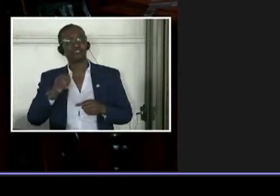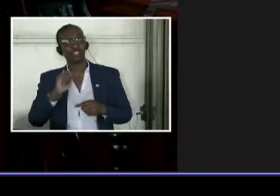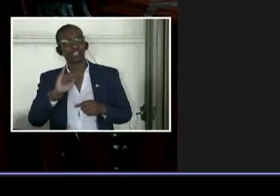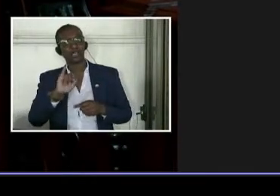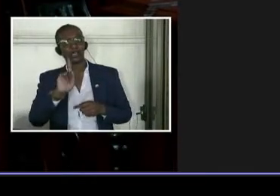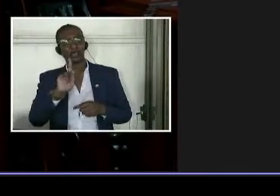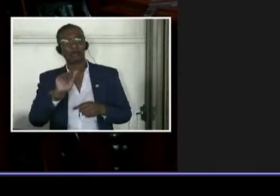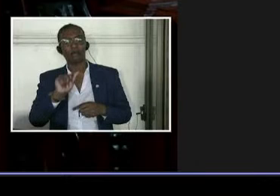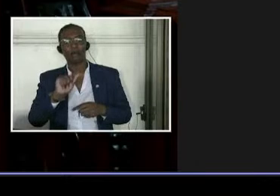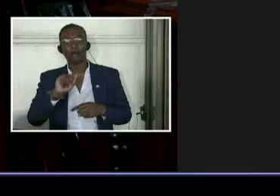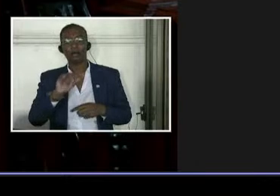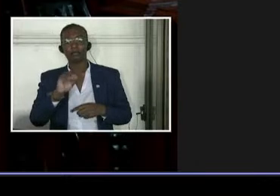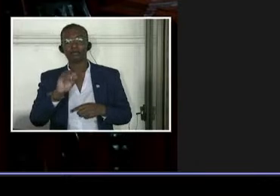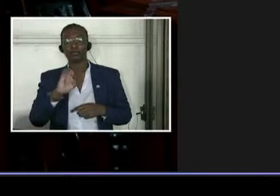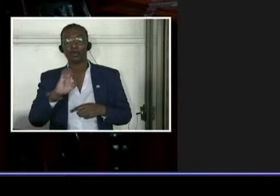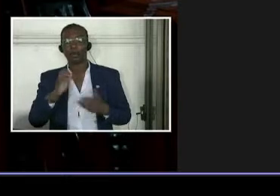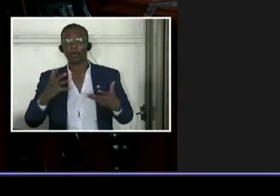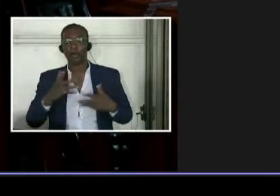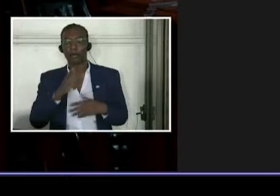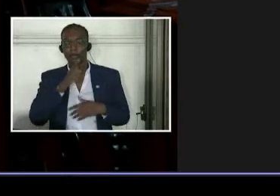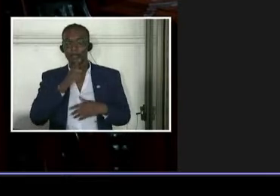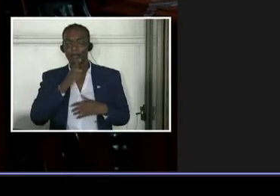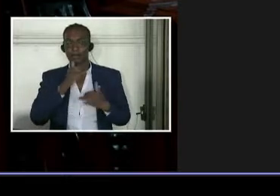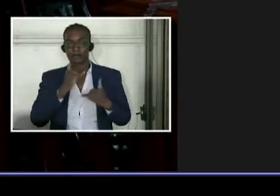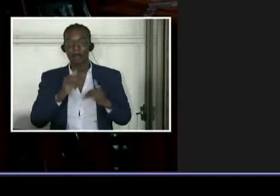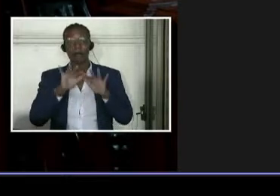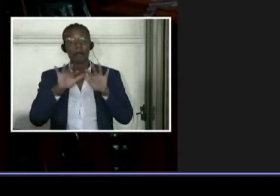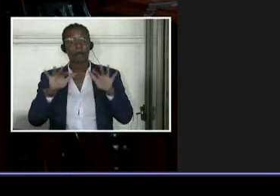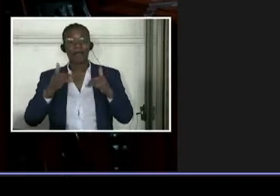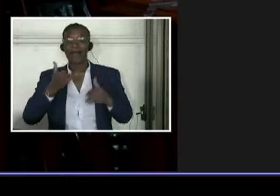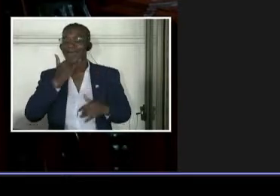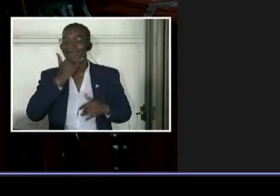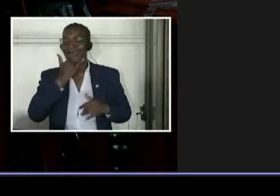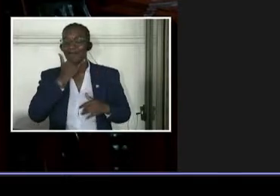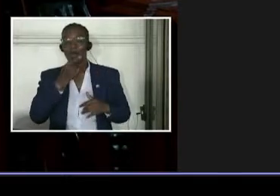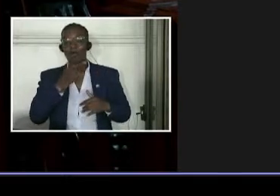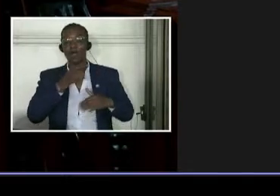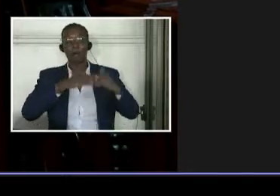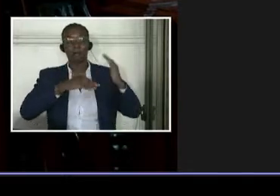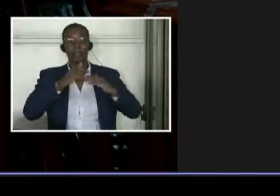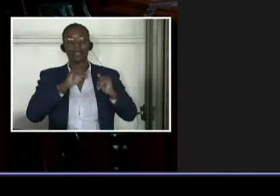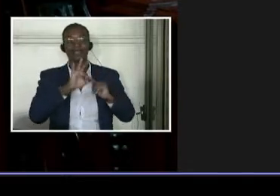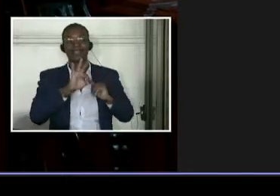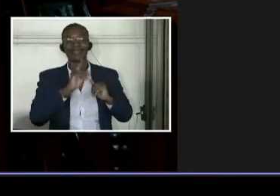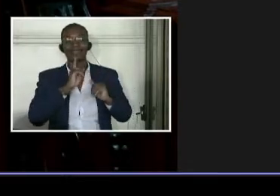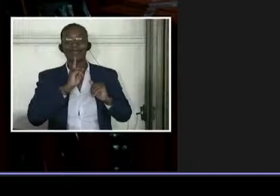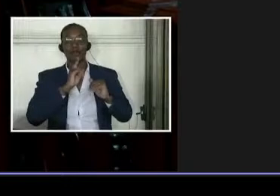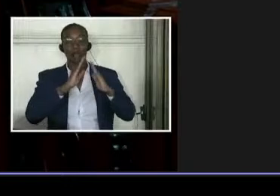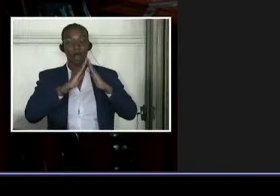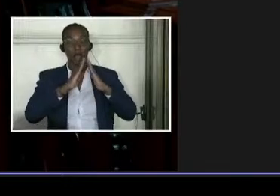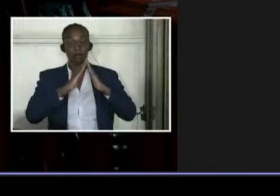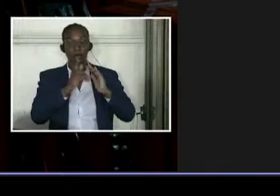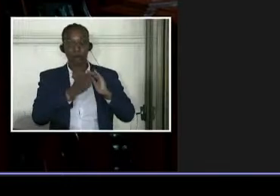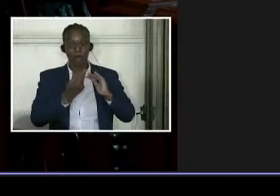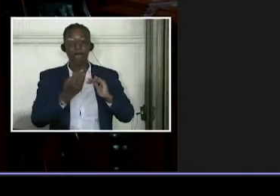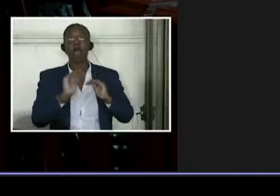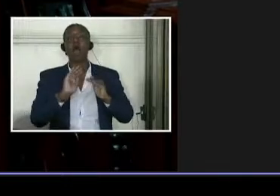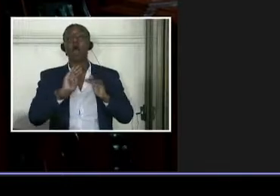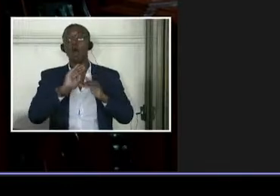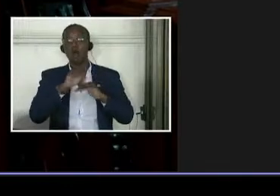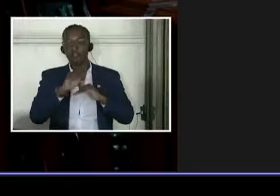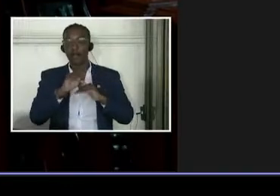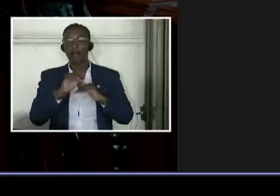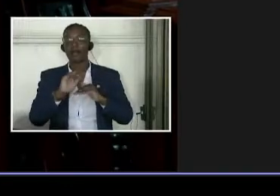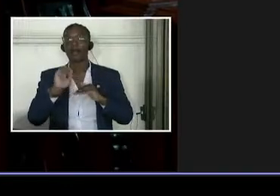Pietermaritzburg in March this year. The residents are excited that we'll be building 3,000 houses for them over and above the Jigajo